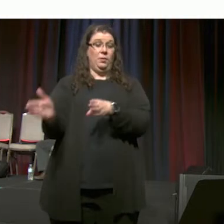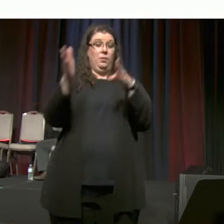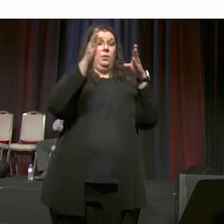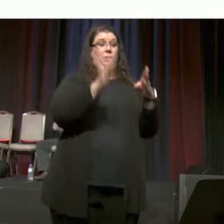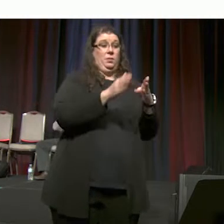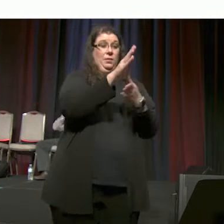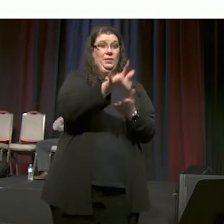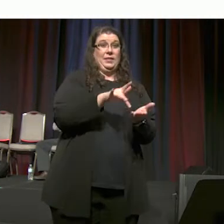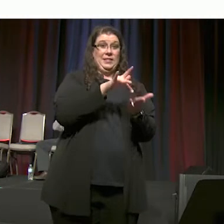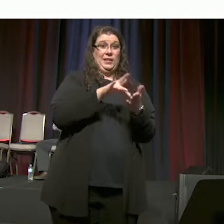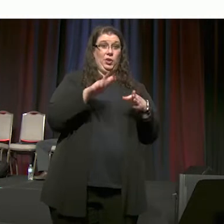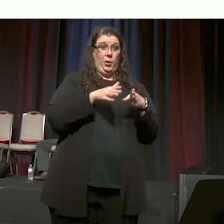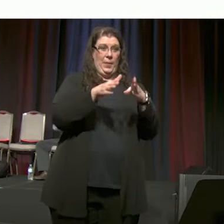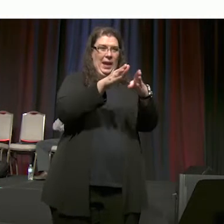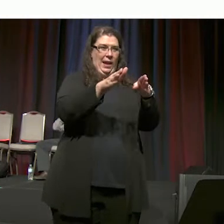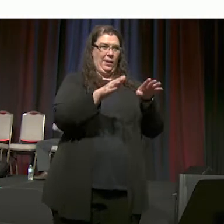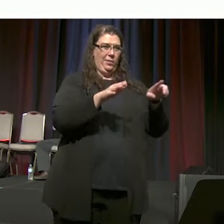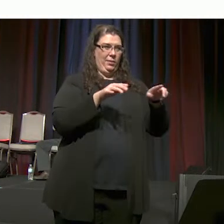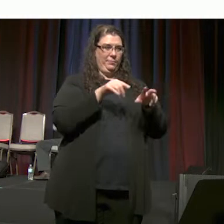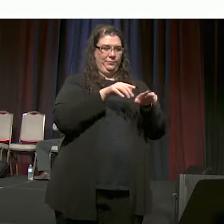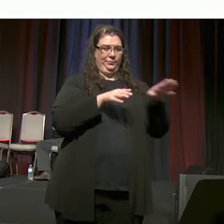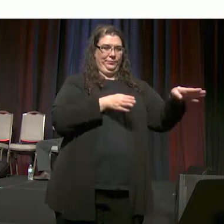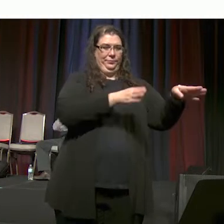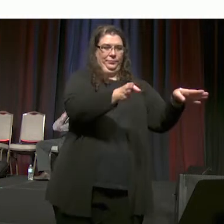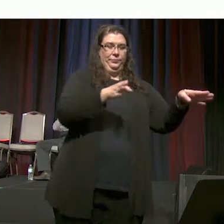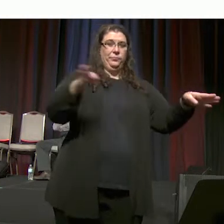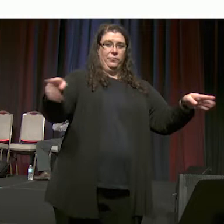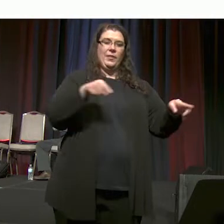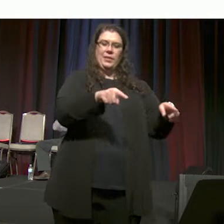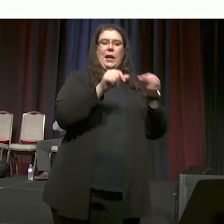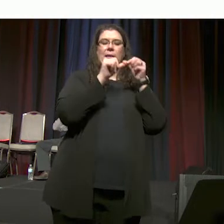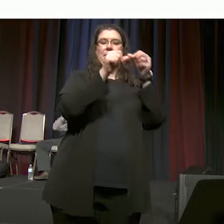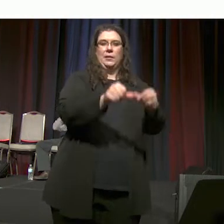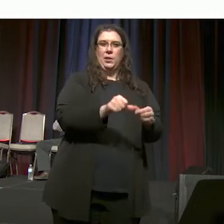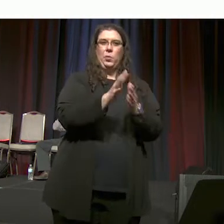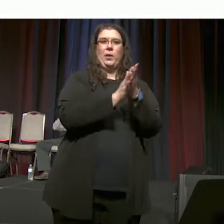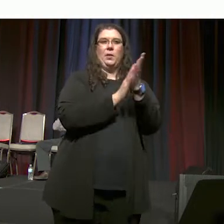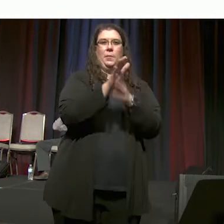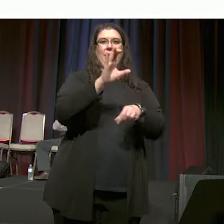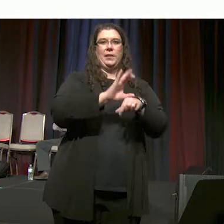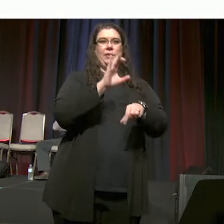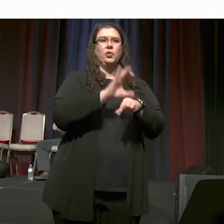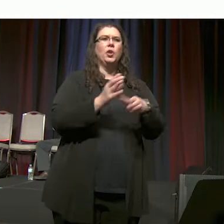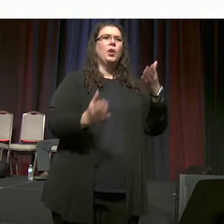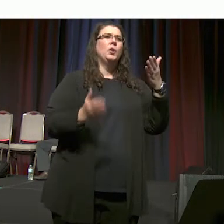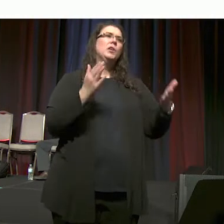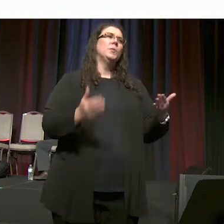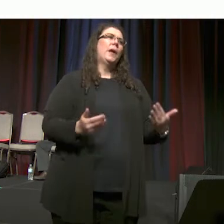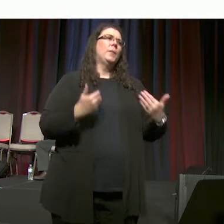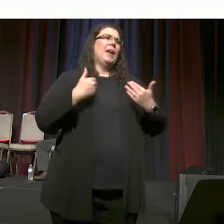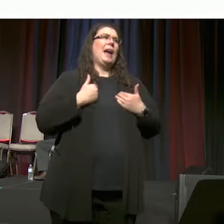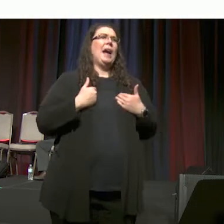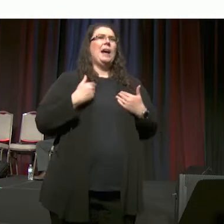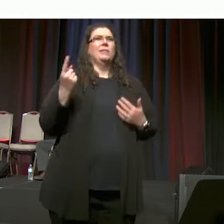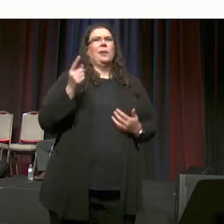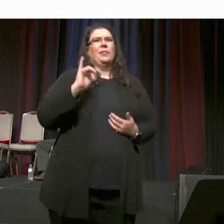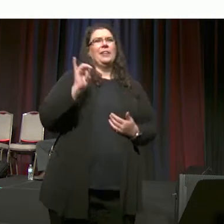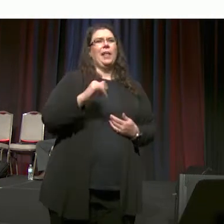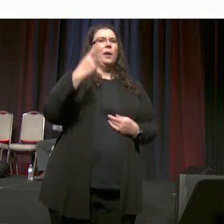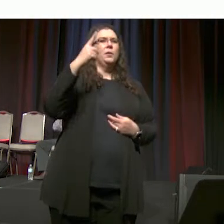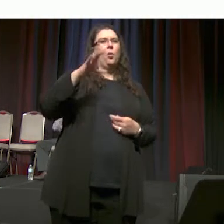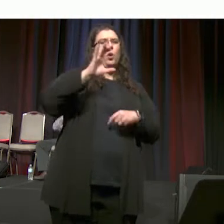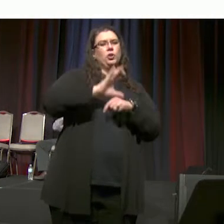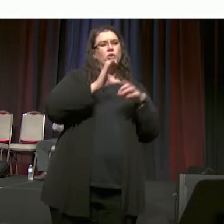which would represent the continuing United Methodist Church, which might well have something like the One Church